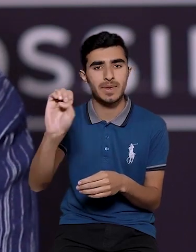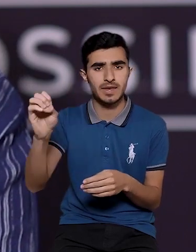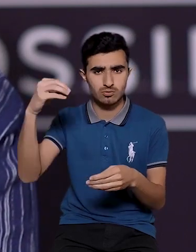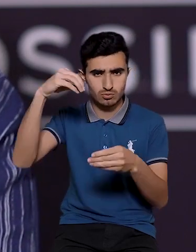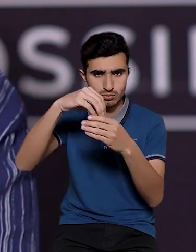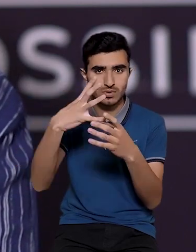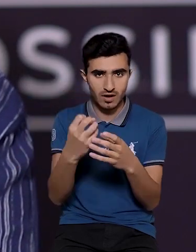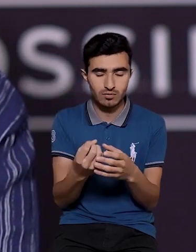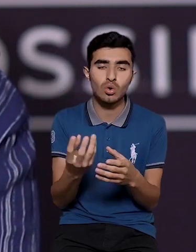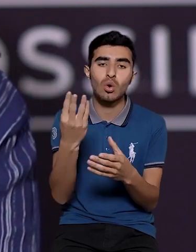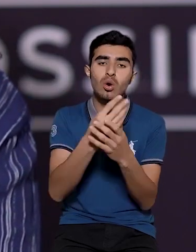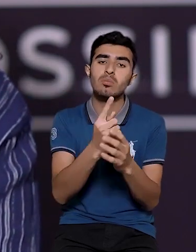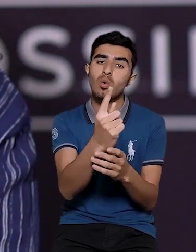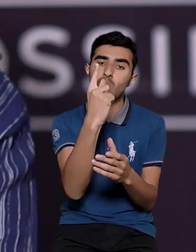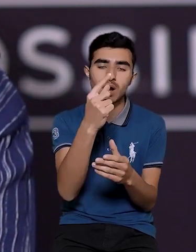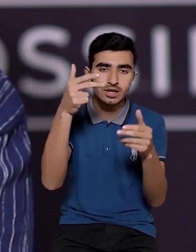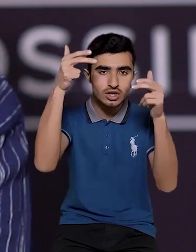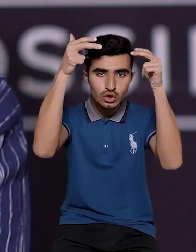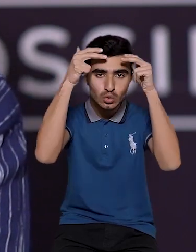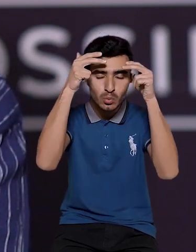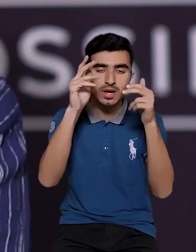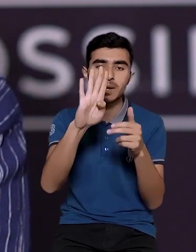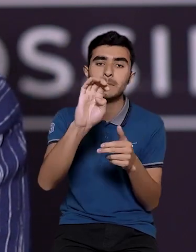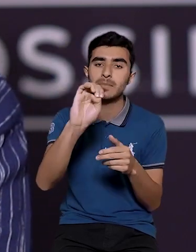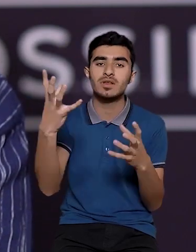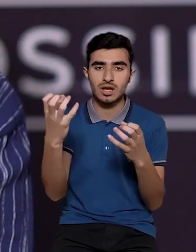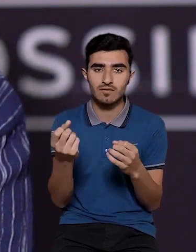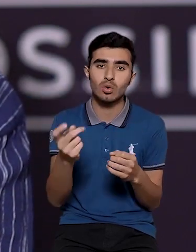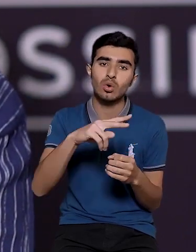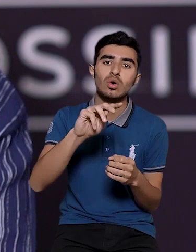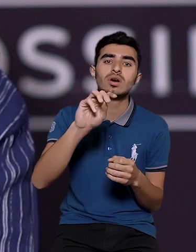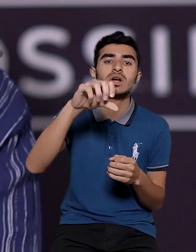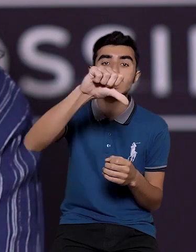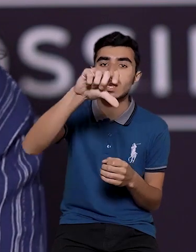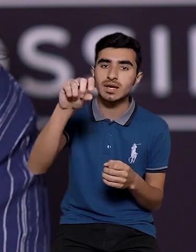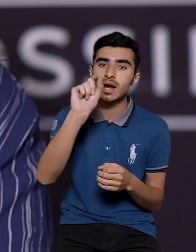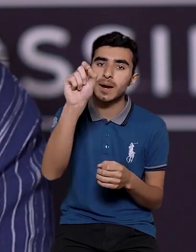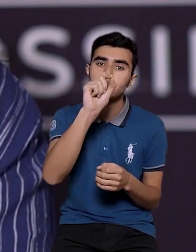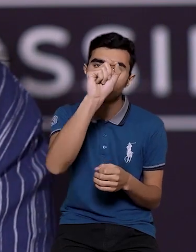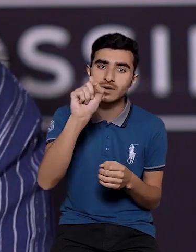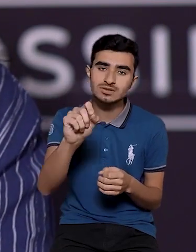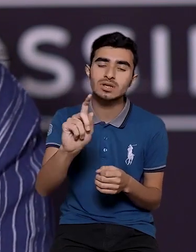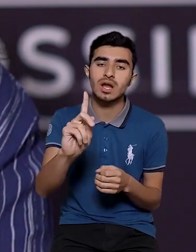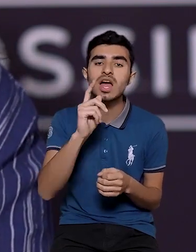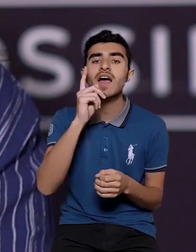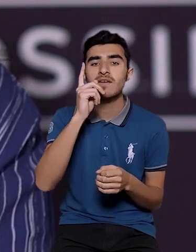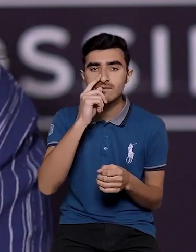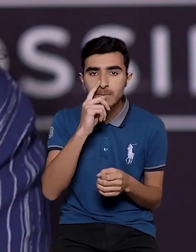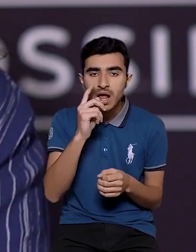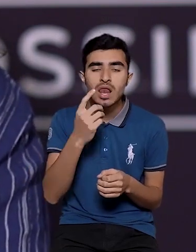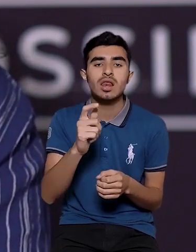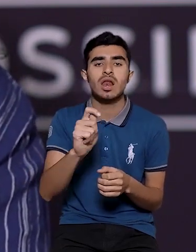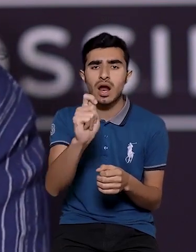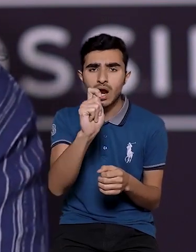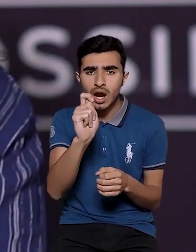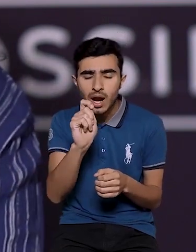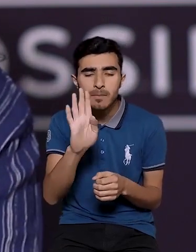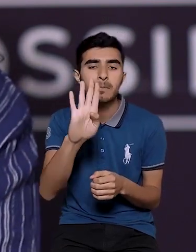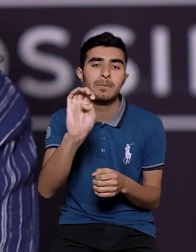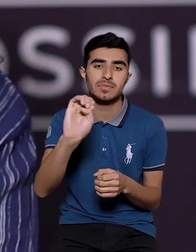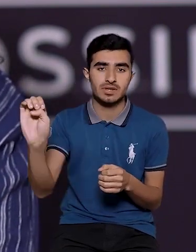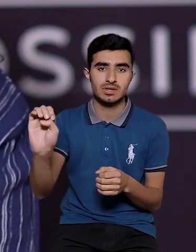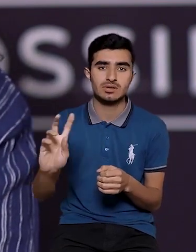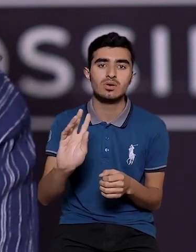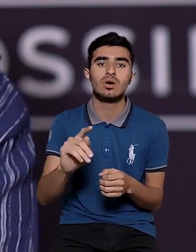bees in an average hive. There's always one queen, and there are several, 99% of the